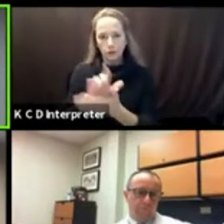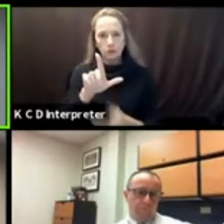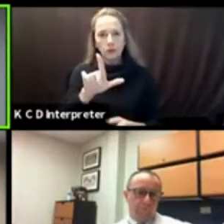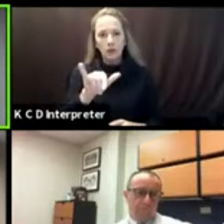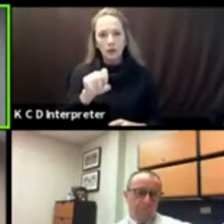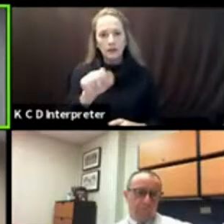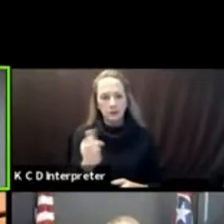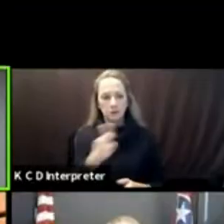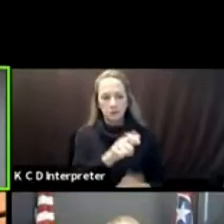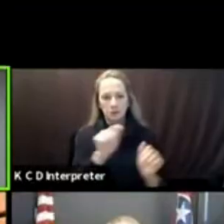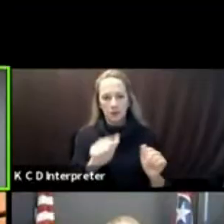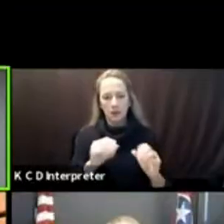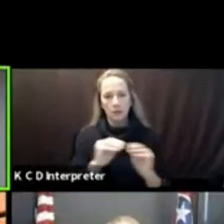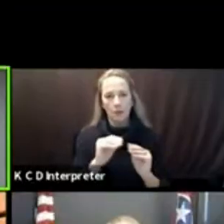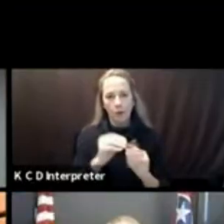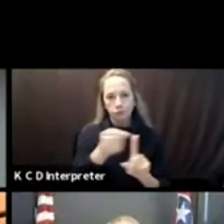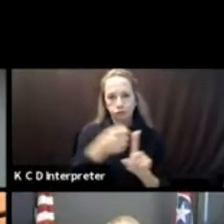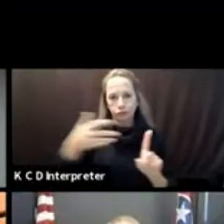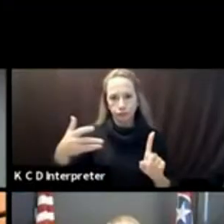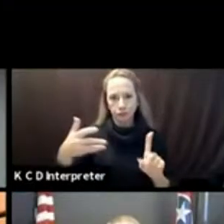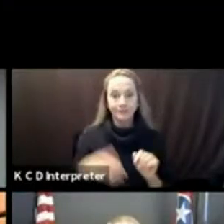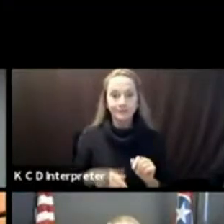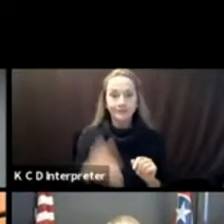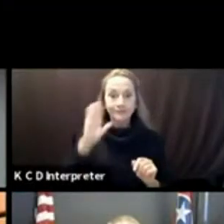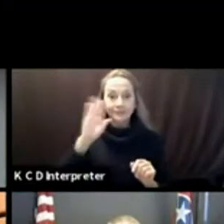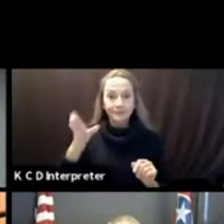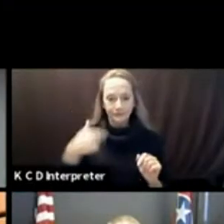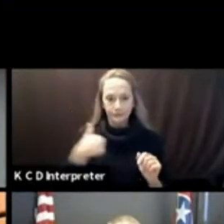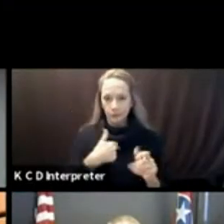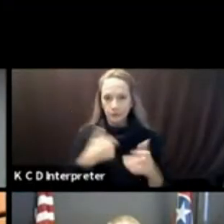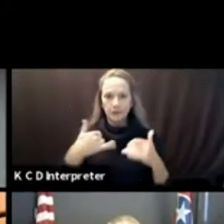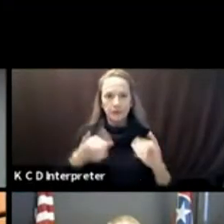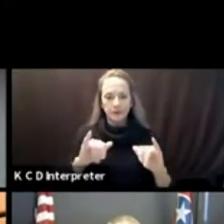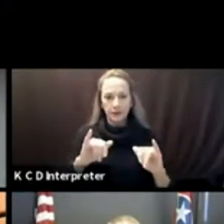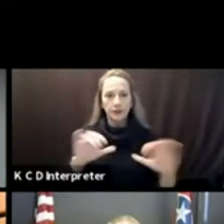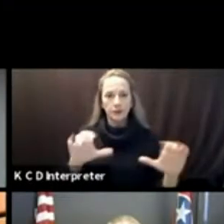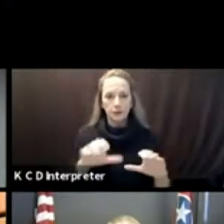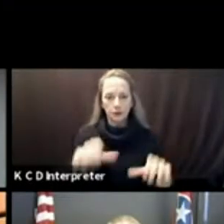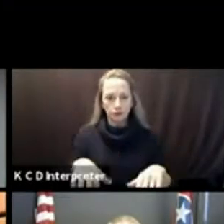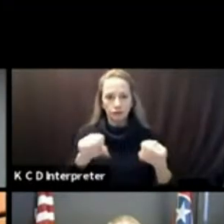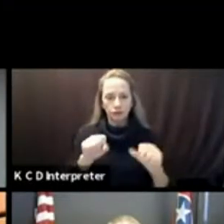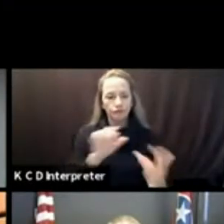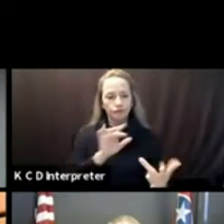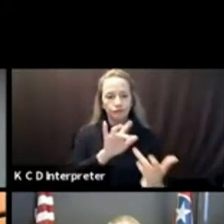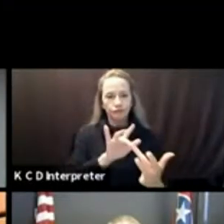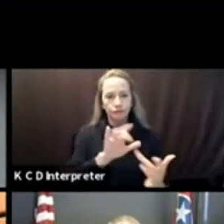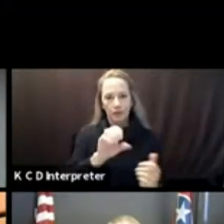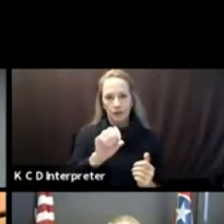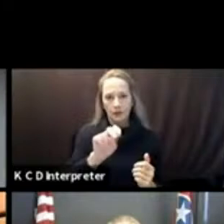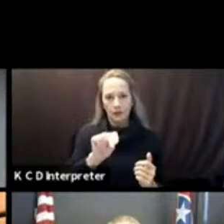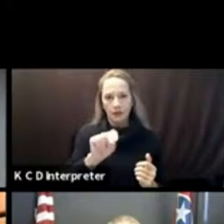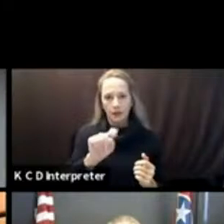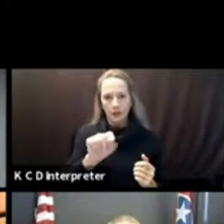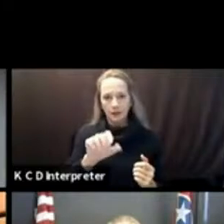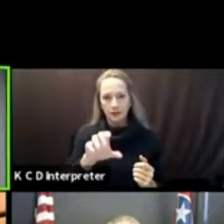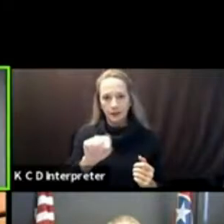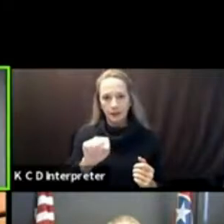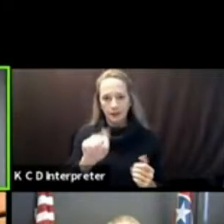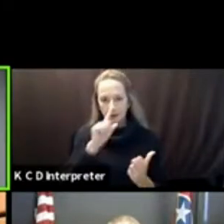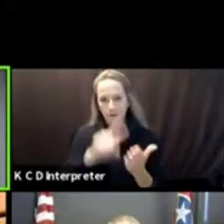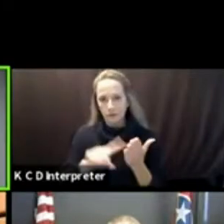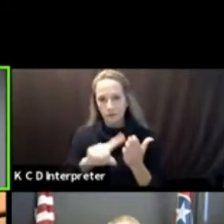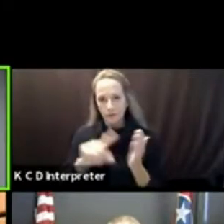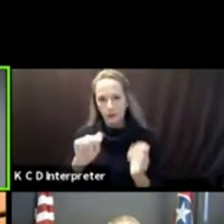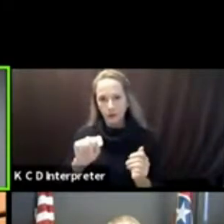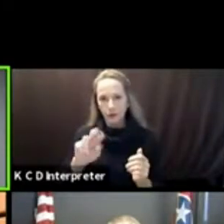I. Hey, Dr. Shamia, yes, we still do contact tracing within the schools. And we're